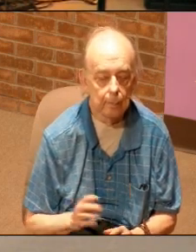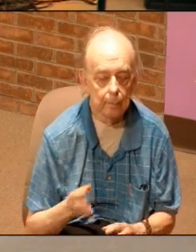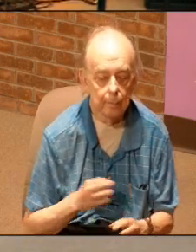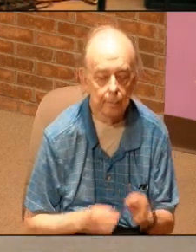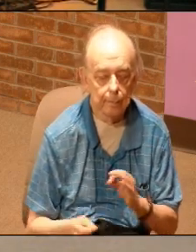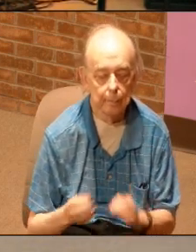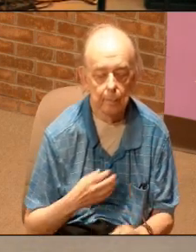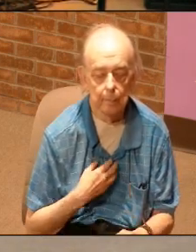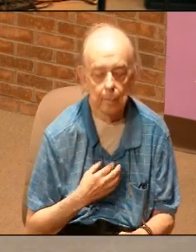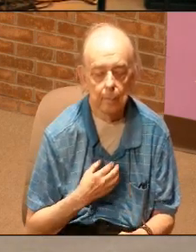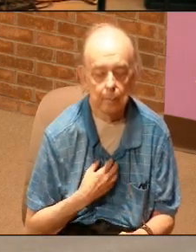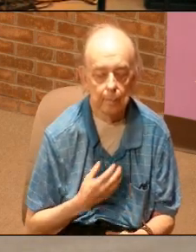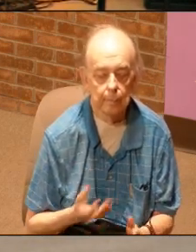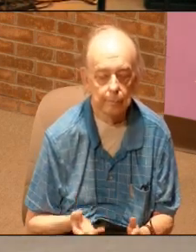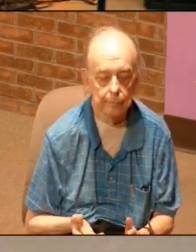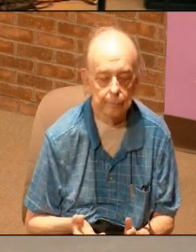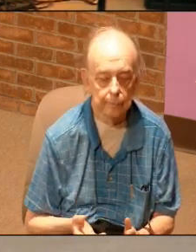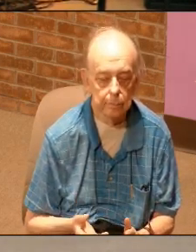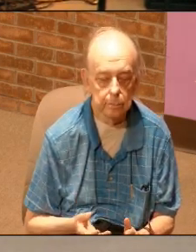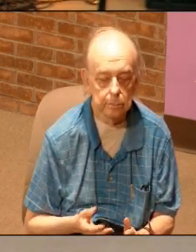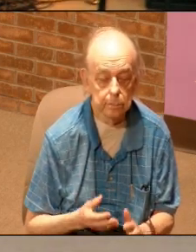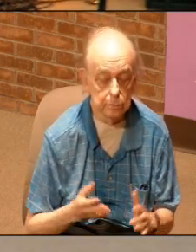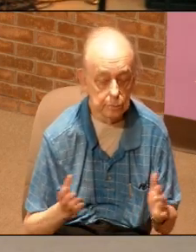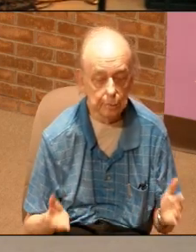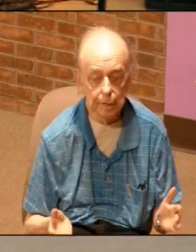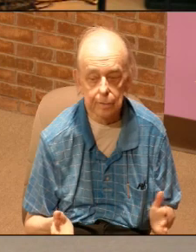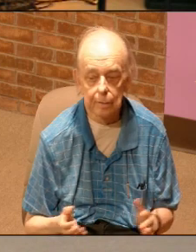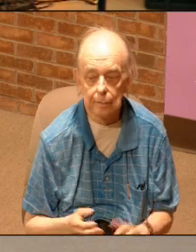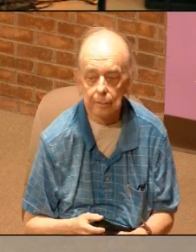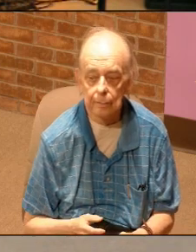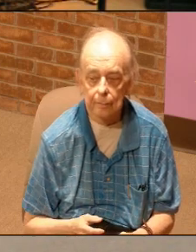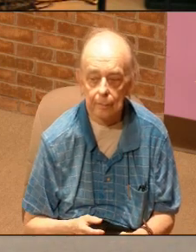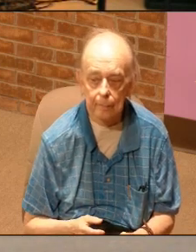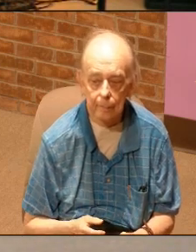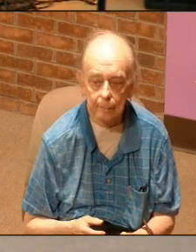Instead of complaining too much,